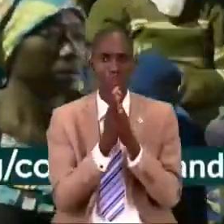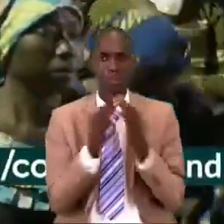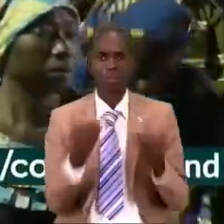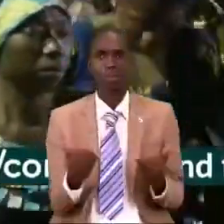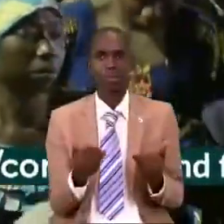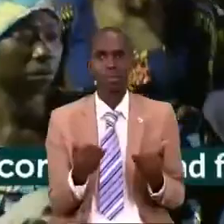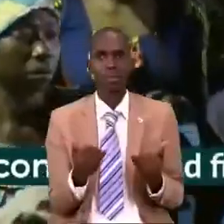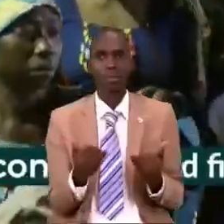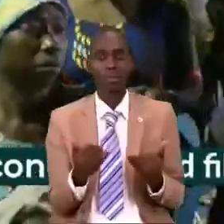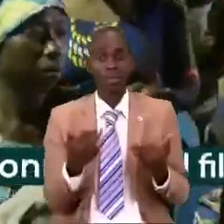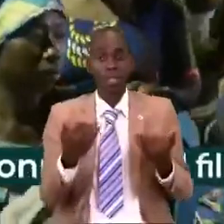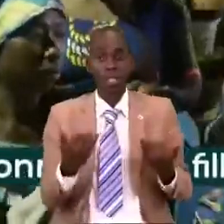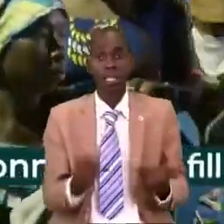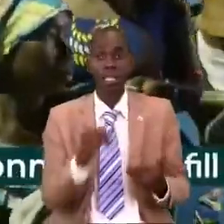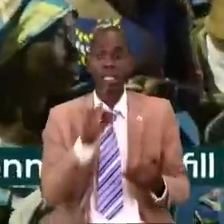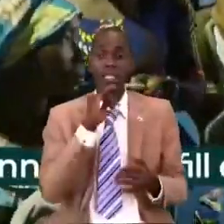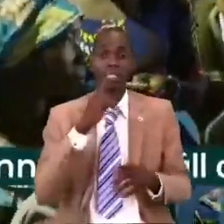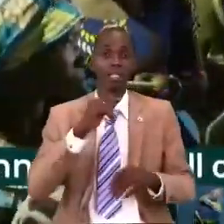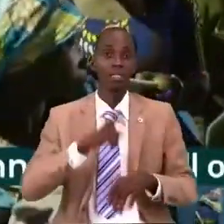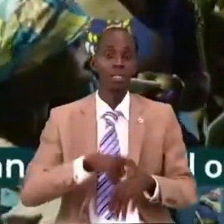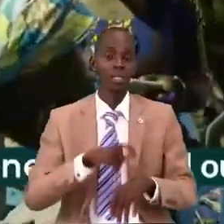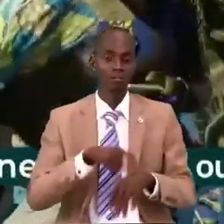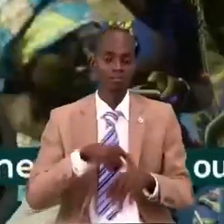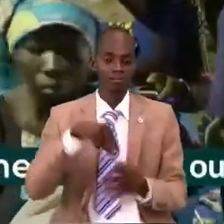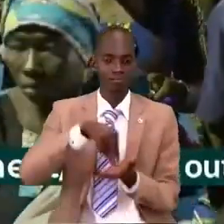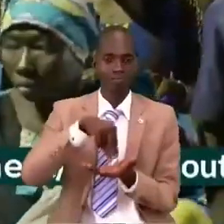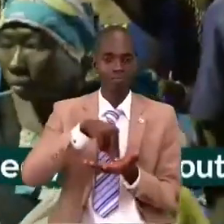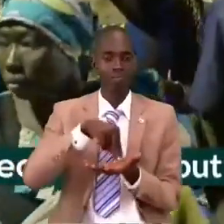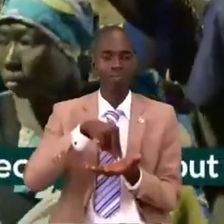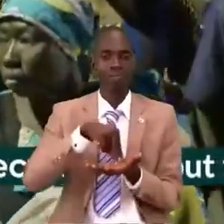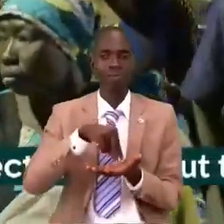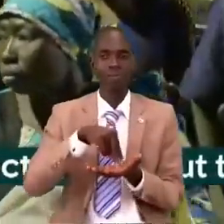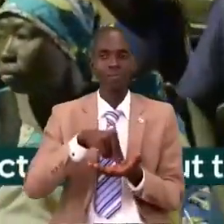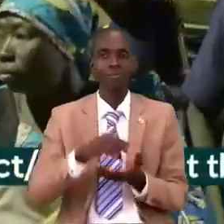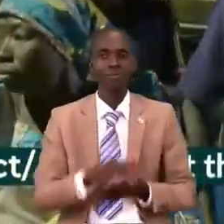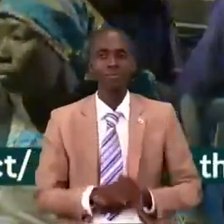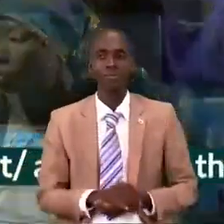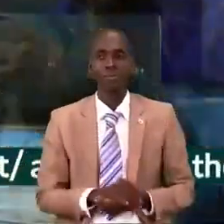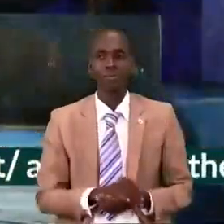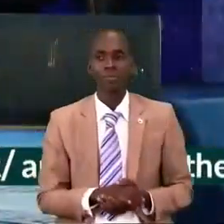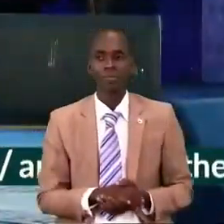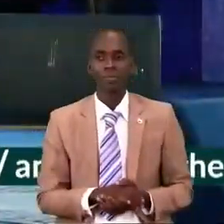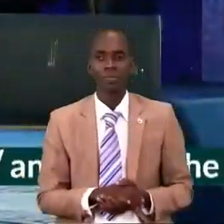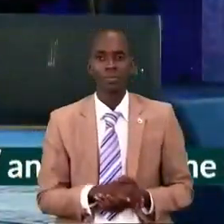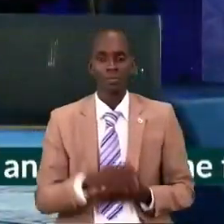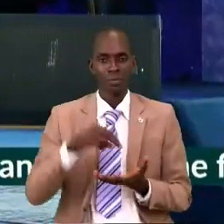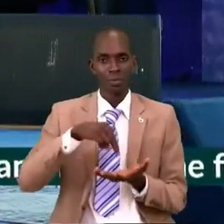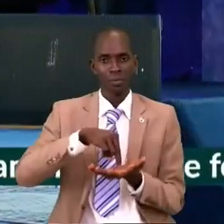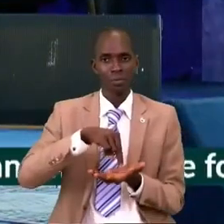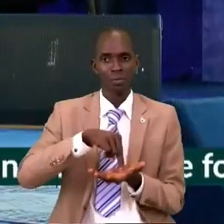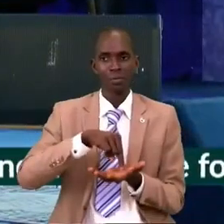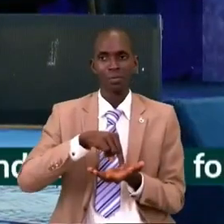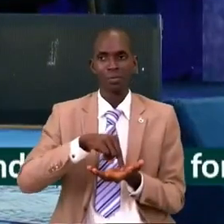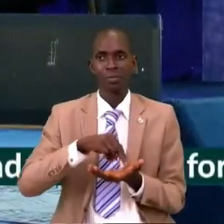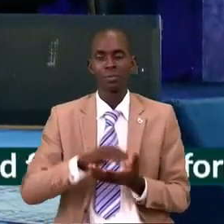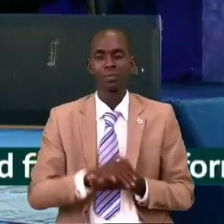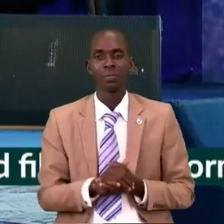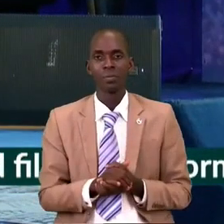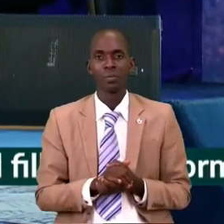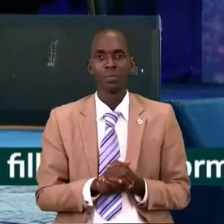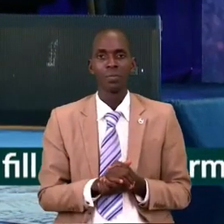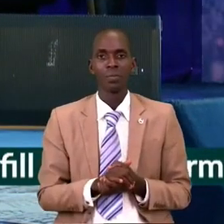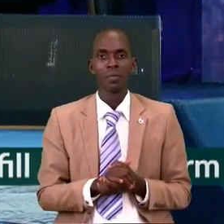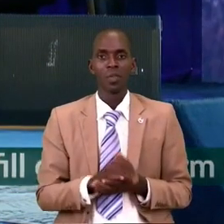on your feet and get ready as the servant of God comes to release the mercy of God. Thank